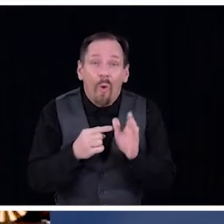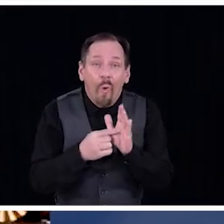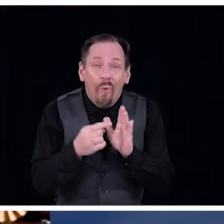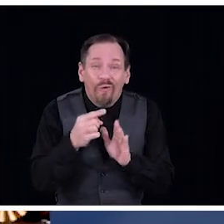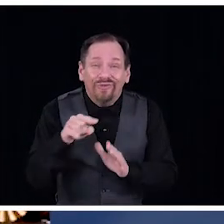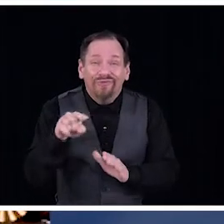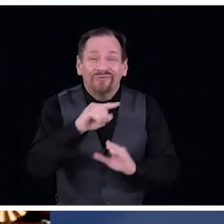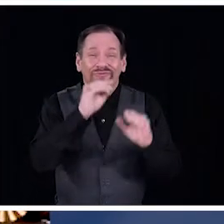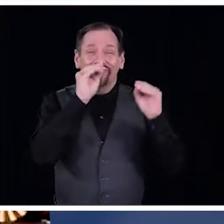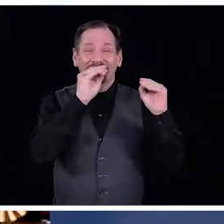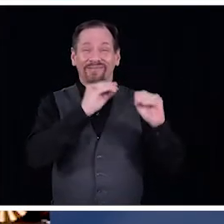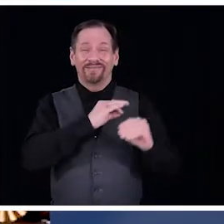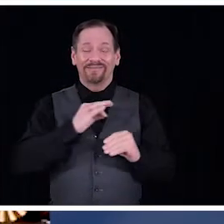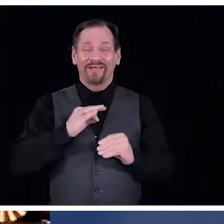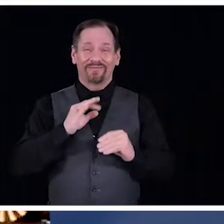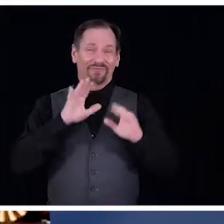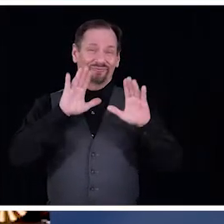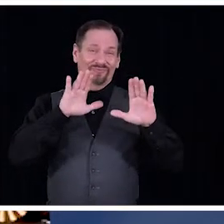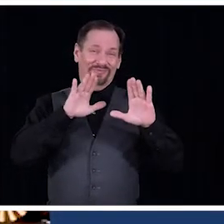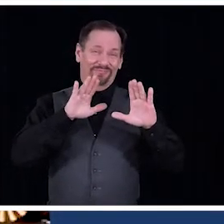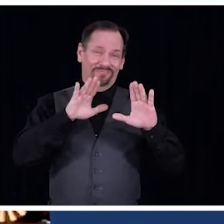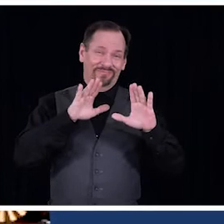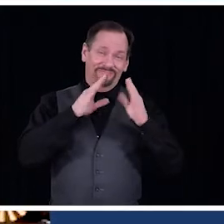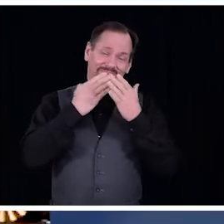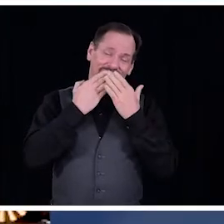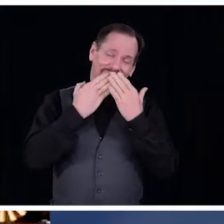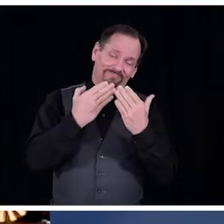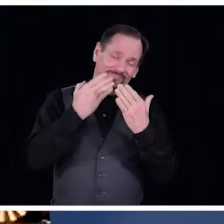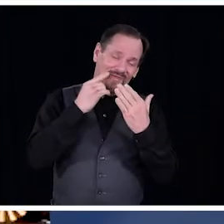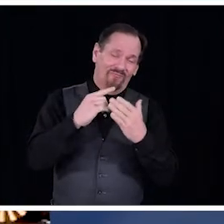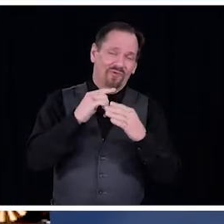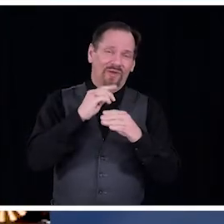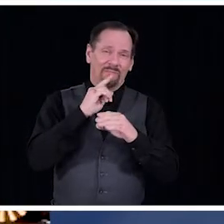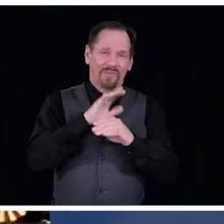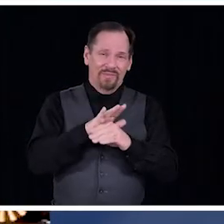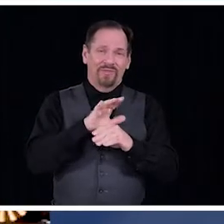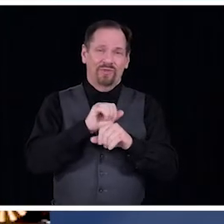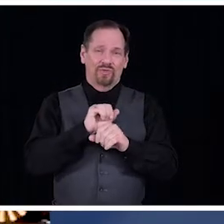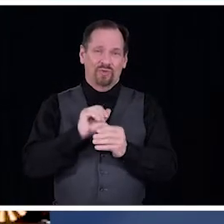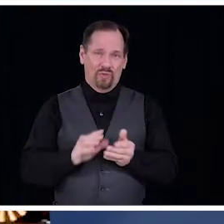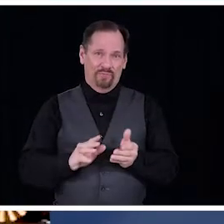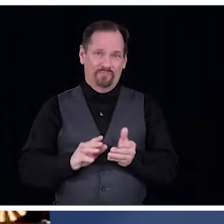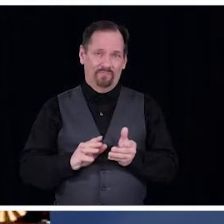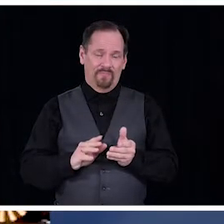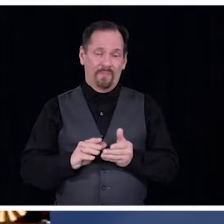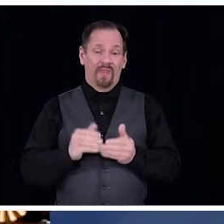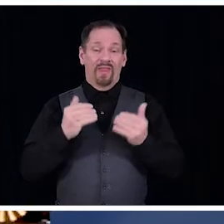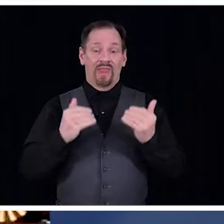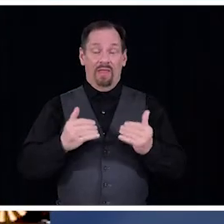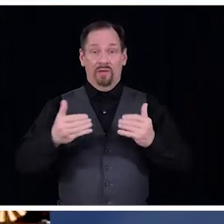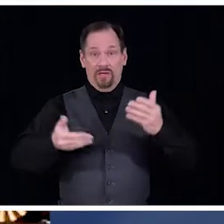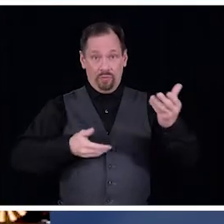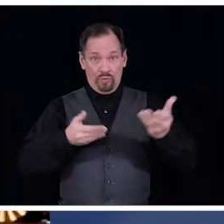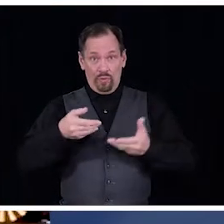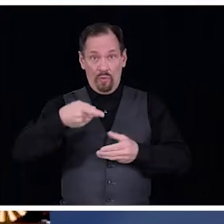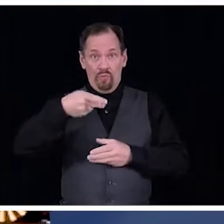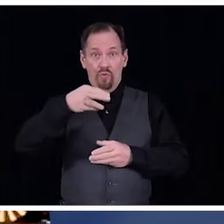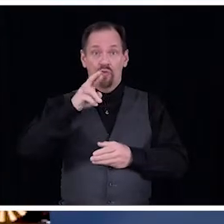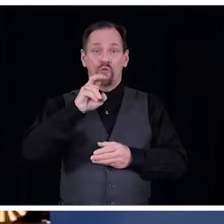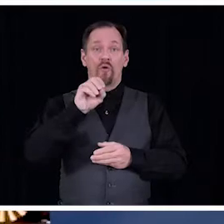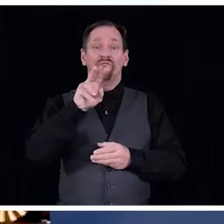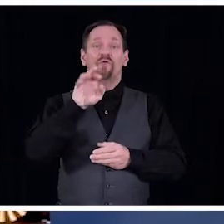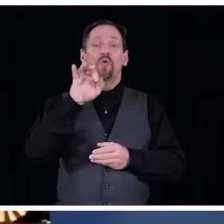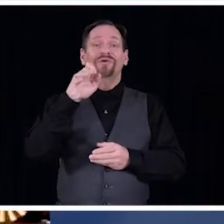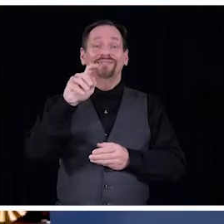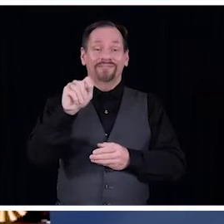gratitude for your great commitment to our students. I'm honored now to introduce the Provost of the Johns Hopkins University,